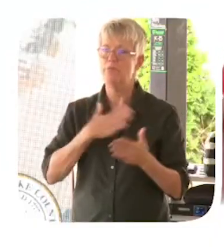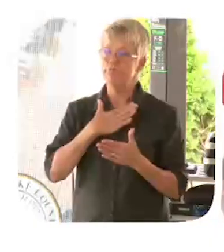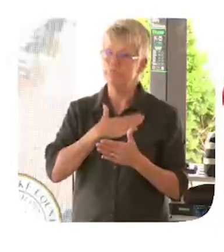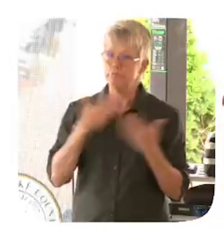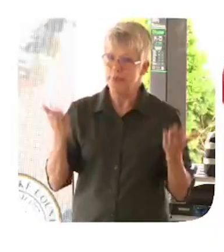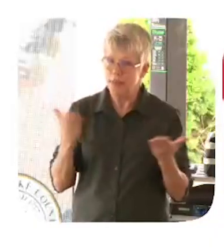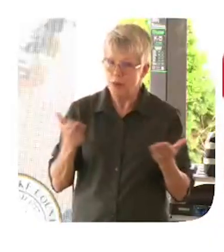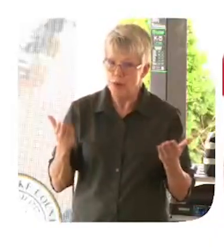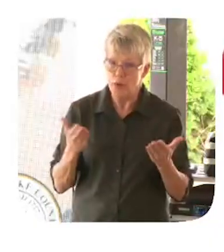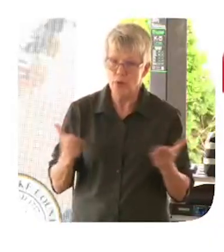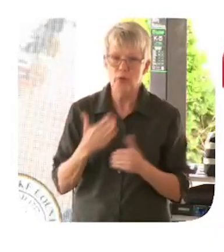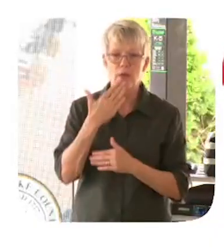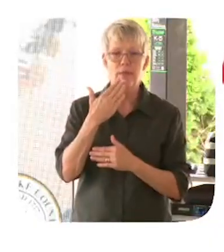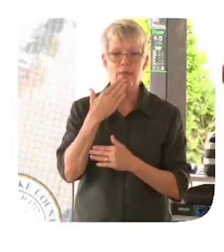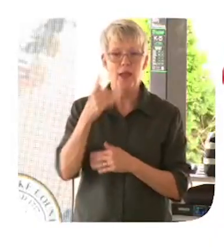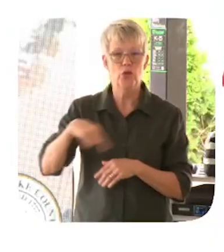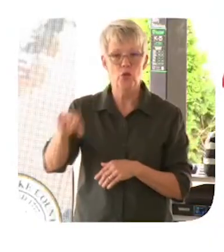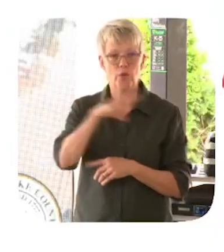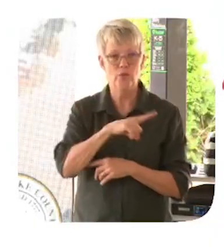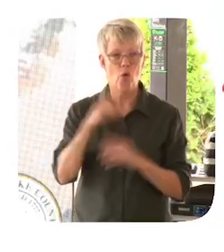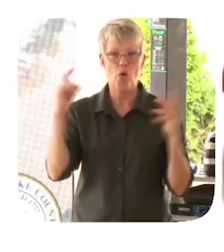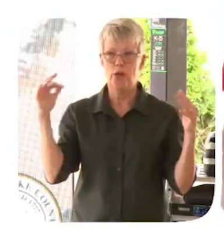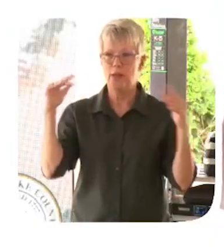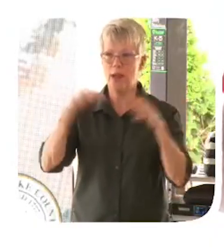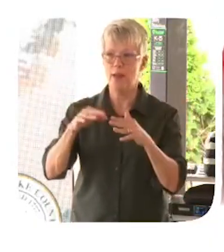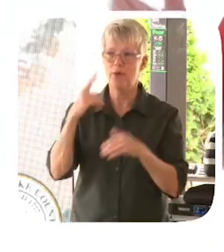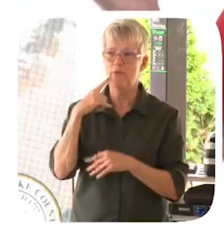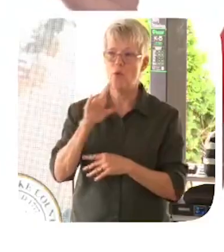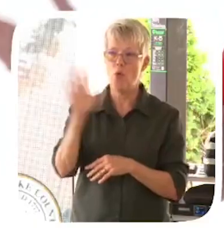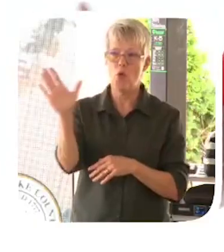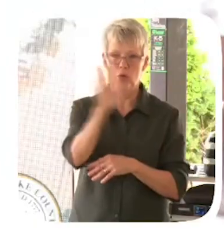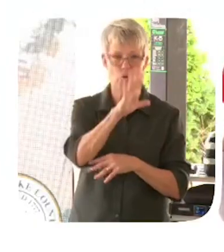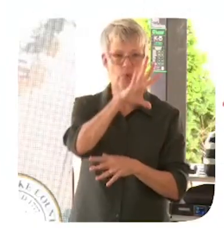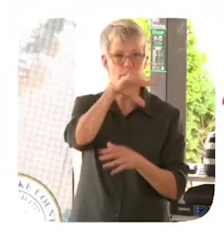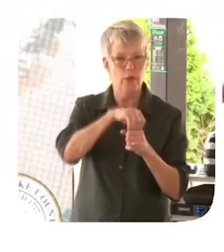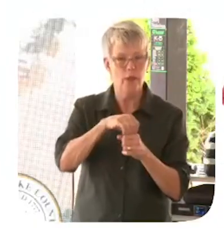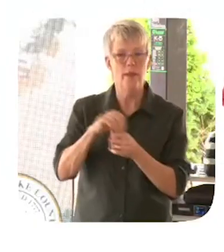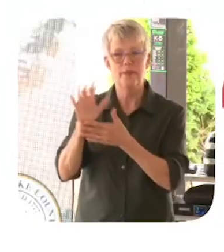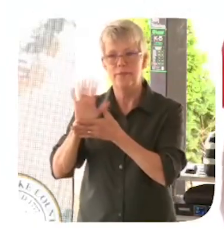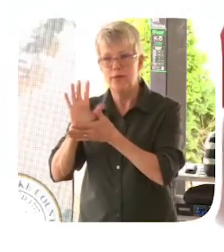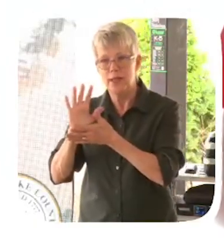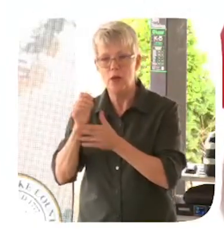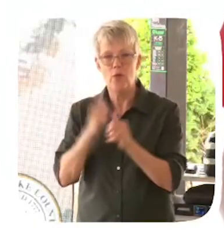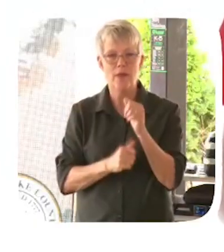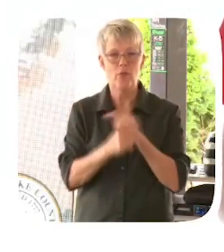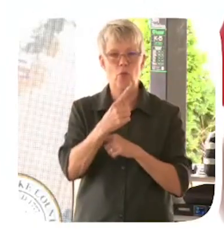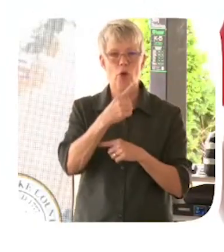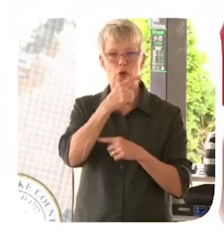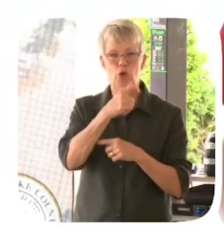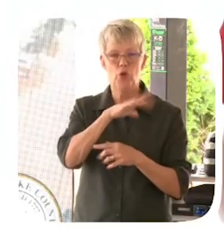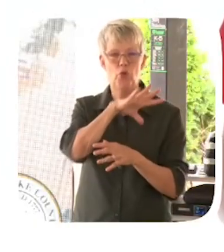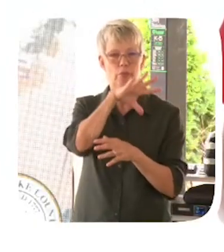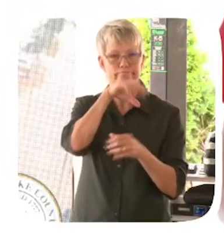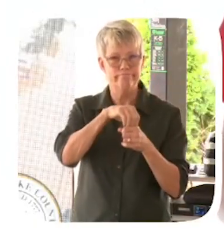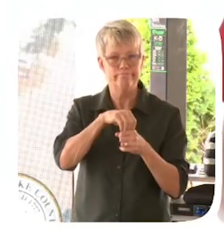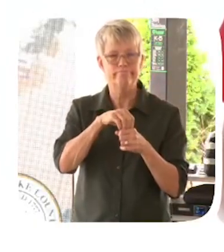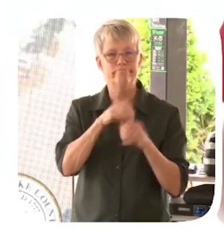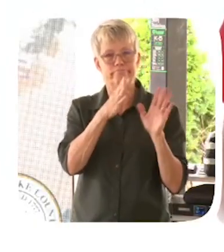and thank you so much for everyone who came out today, for their participation, for the video, and for everyone who had a part in